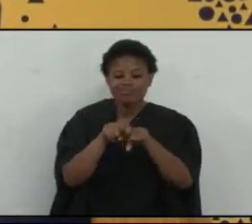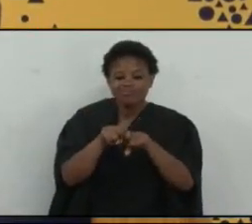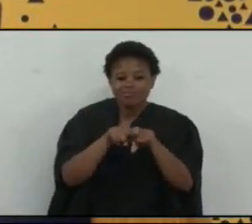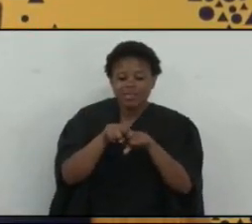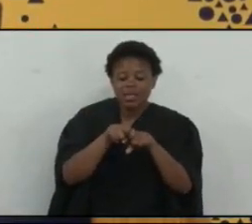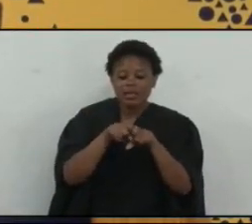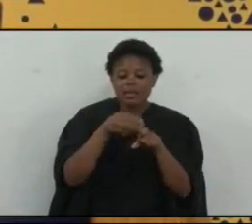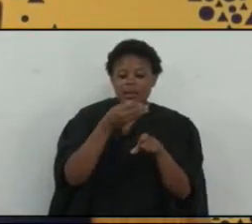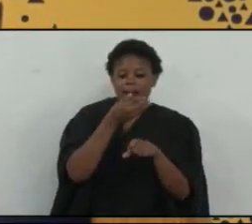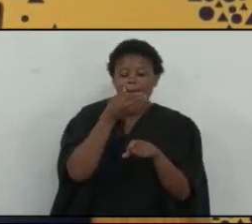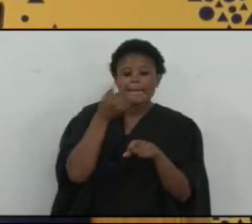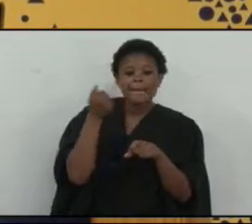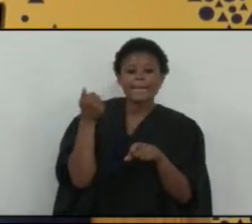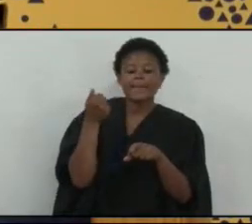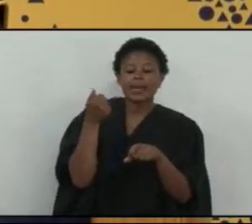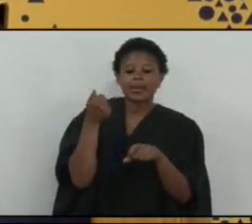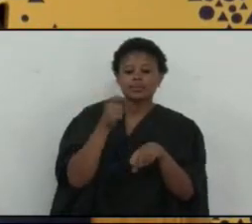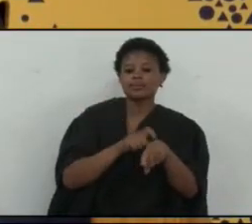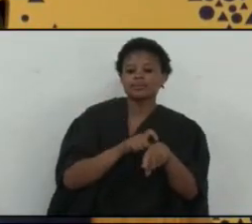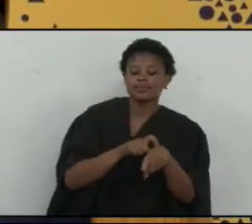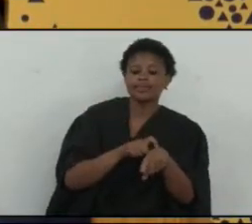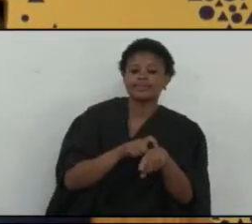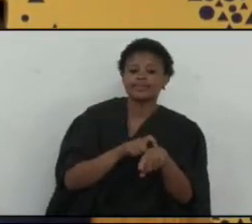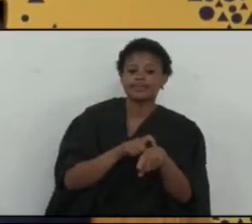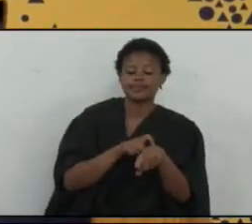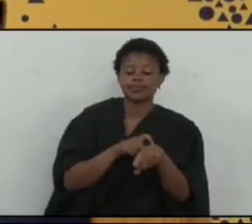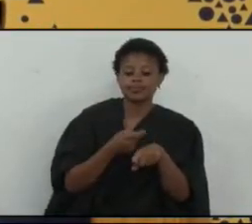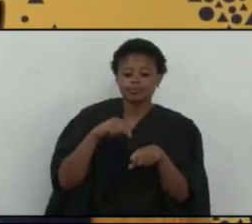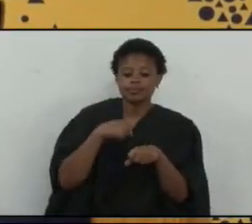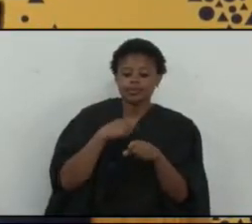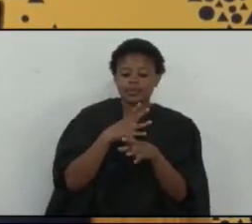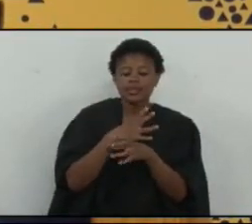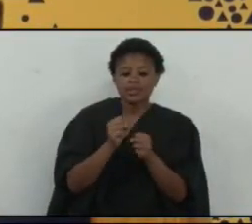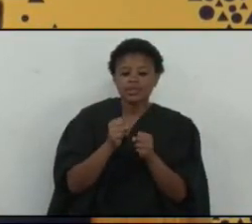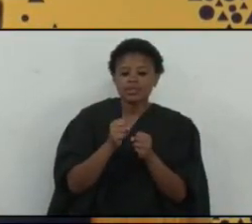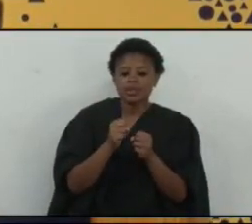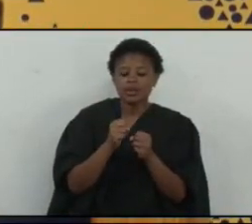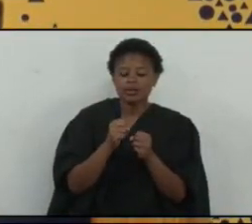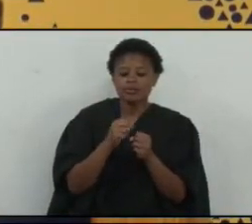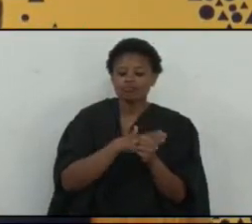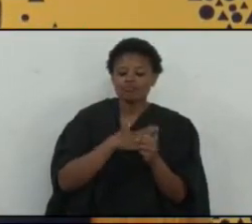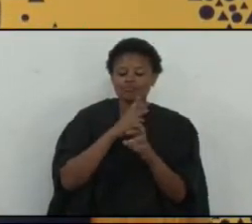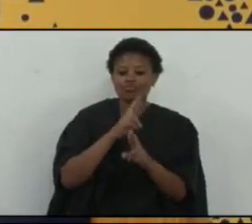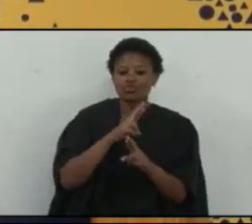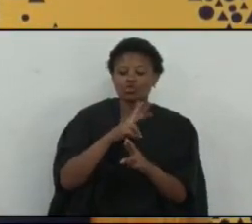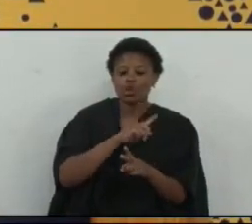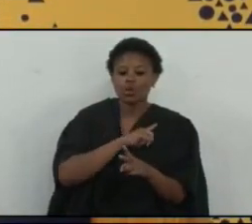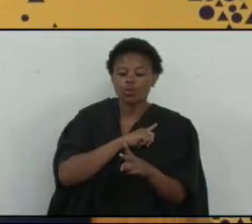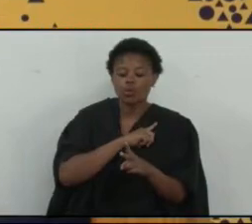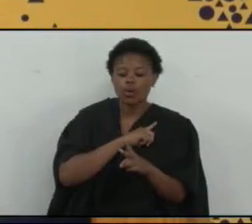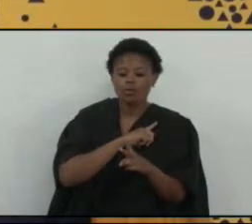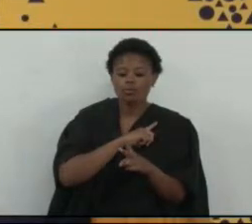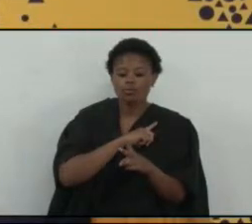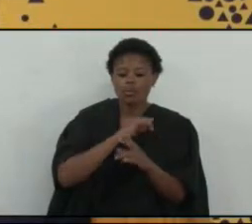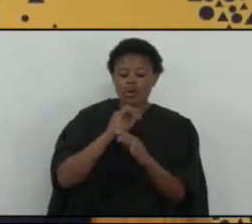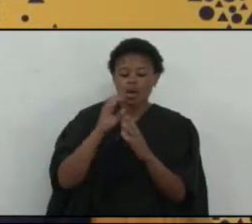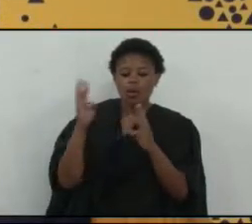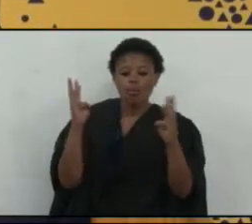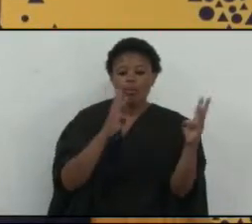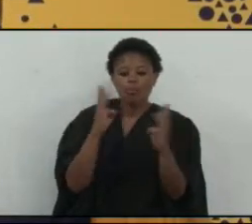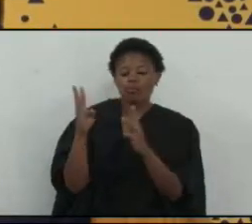the best of times. We should never become despondent because the weather is